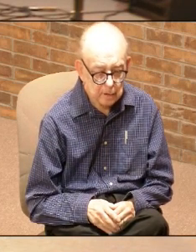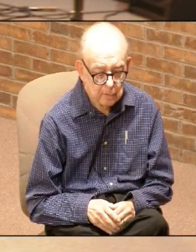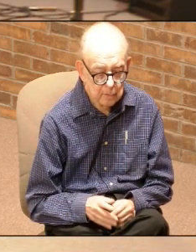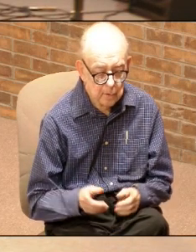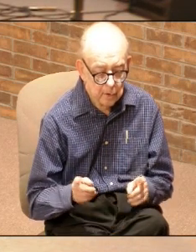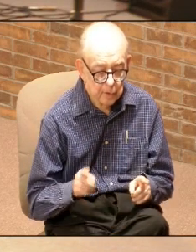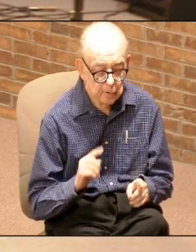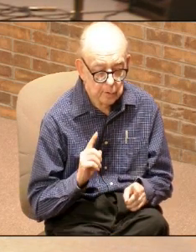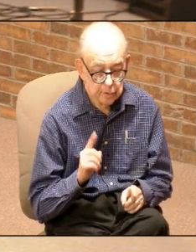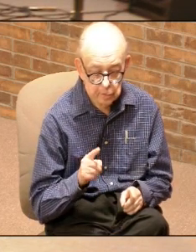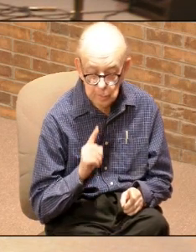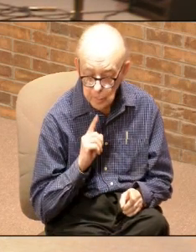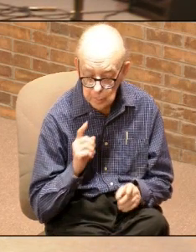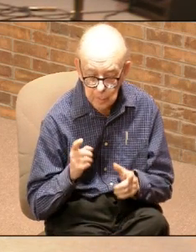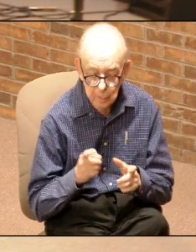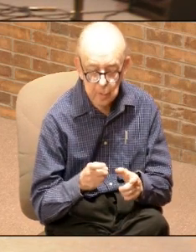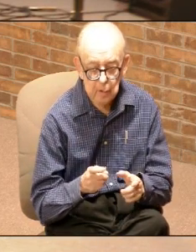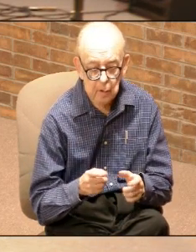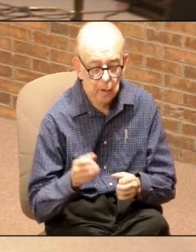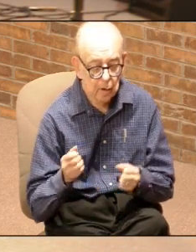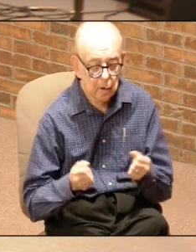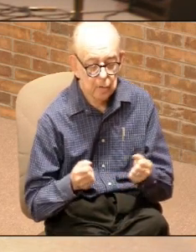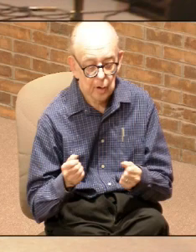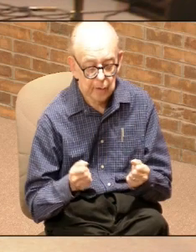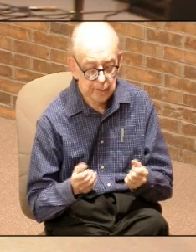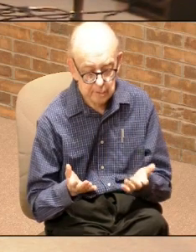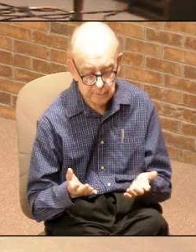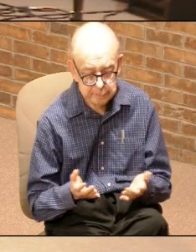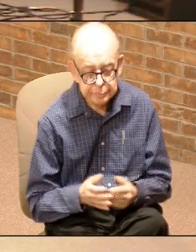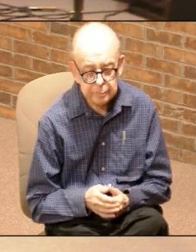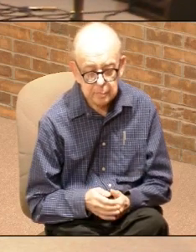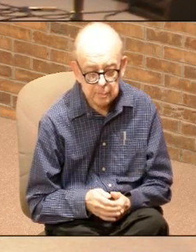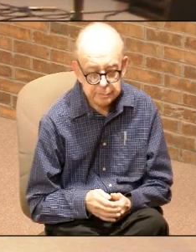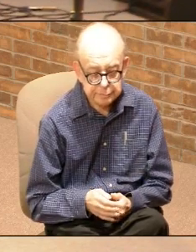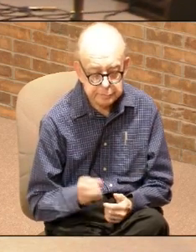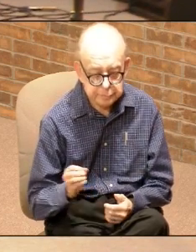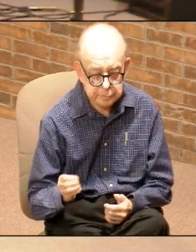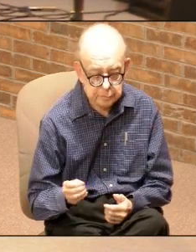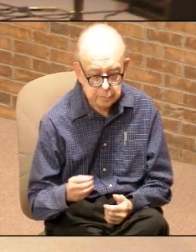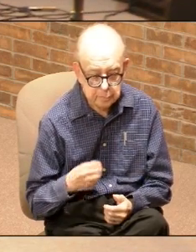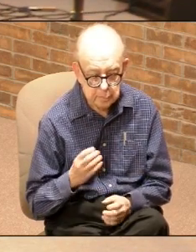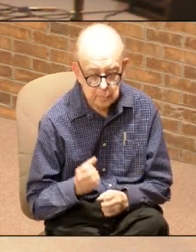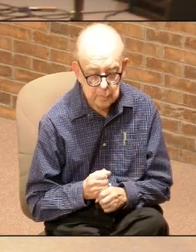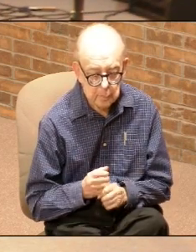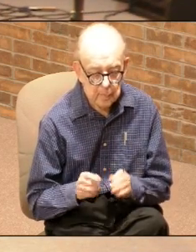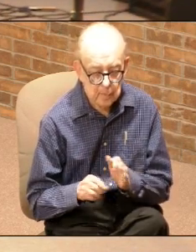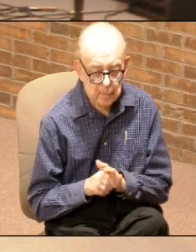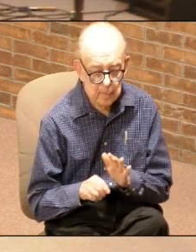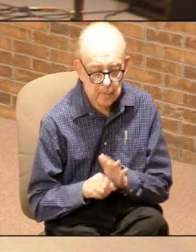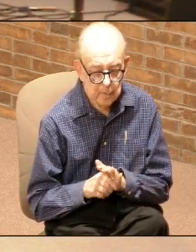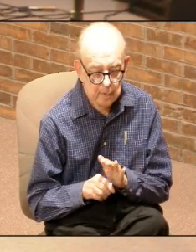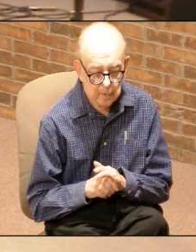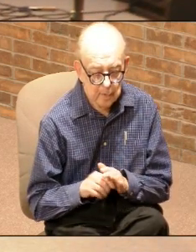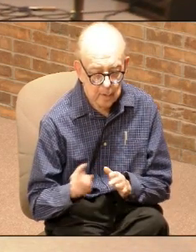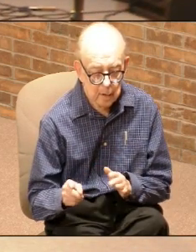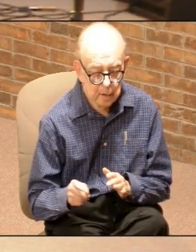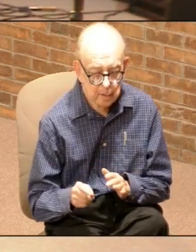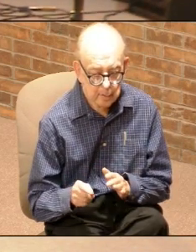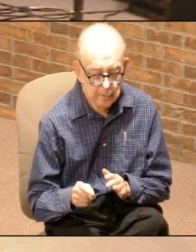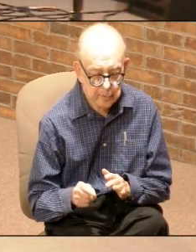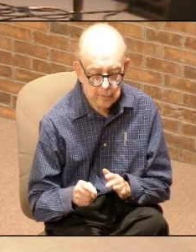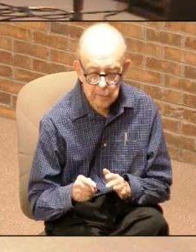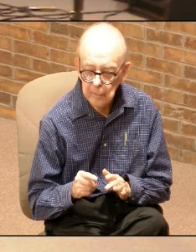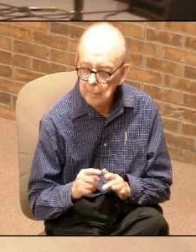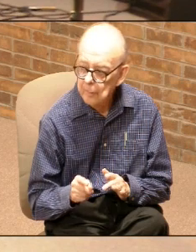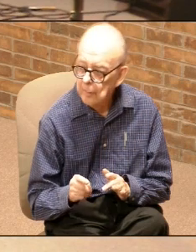than when you're running or driving very quickly. So I've got some verses. These are going to skip.